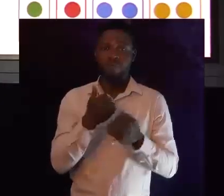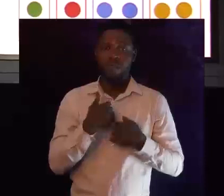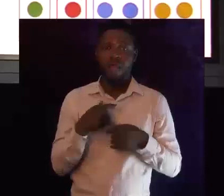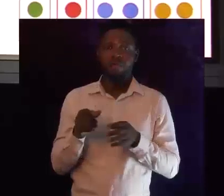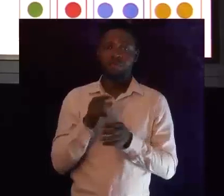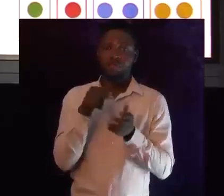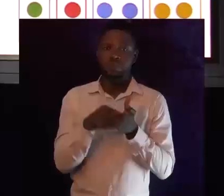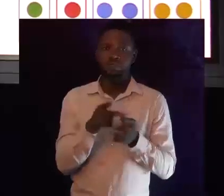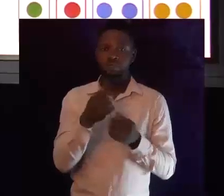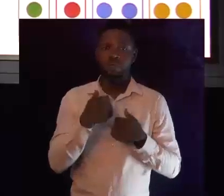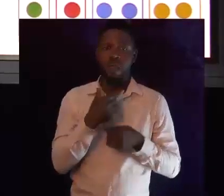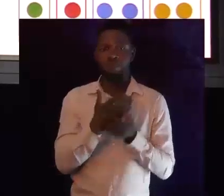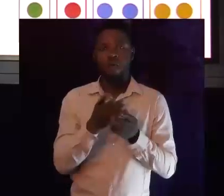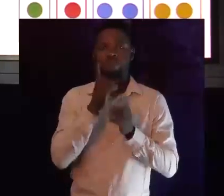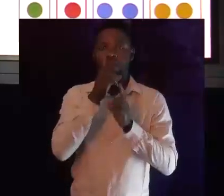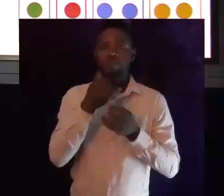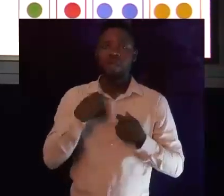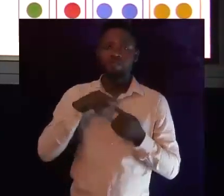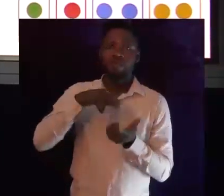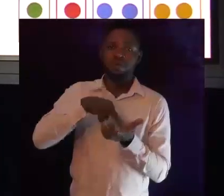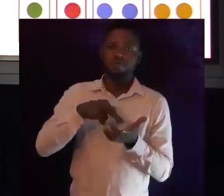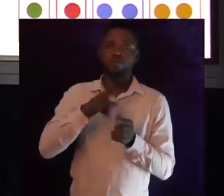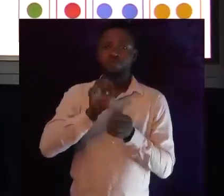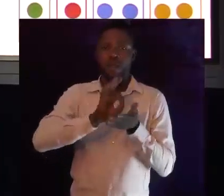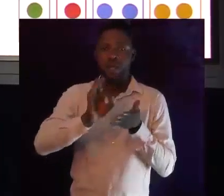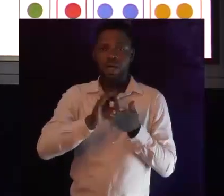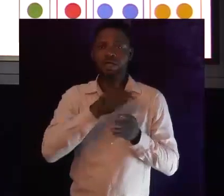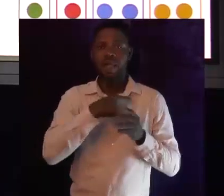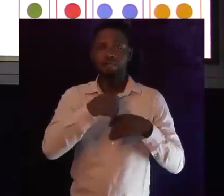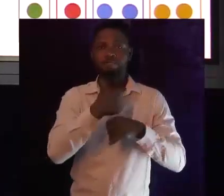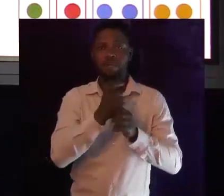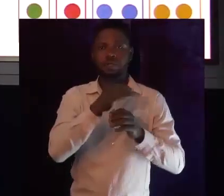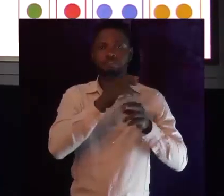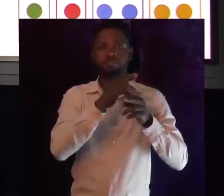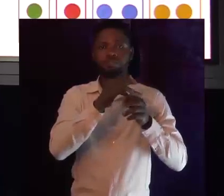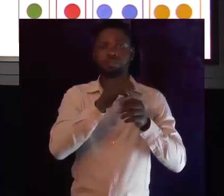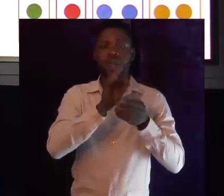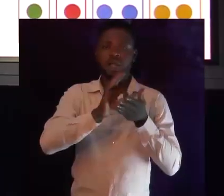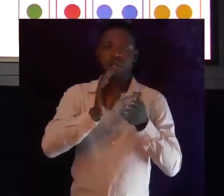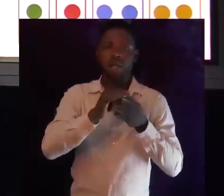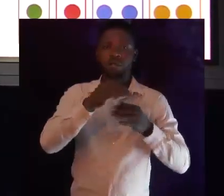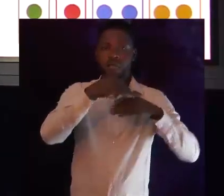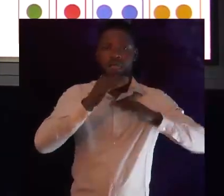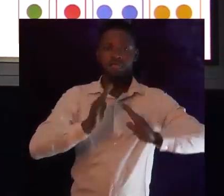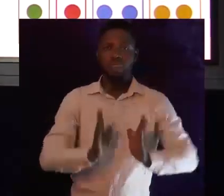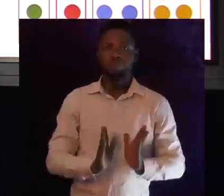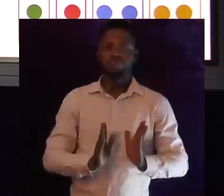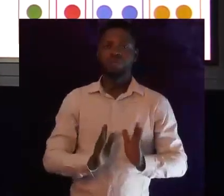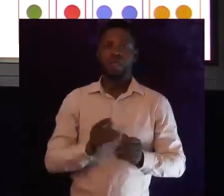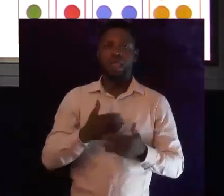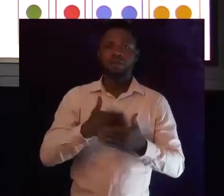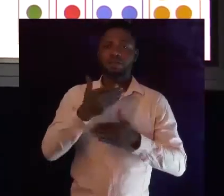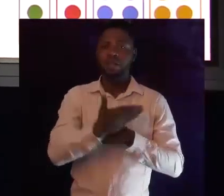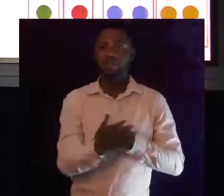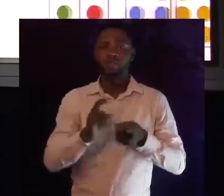to do this, if you have some set of data you have to represent, you need to count and construct a frequency or a count table. The